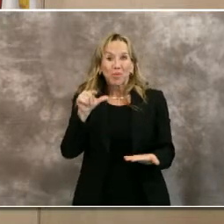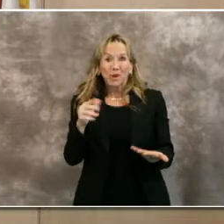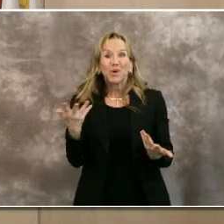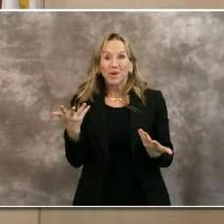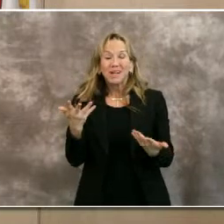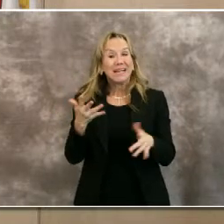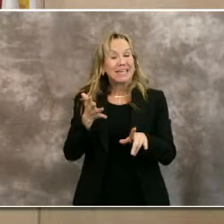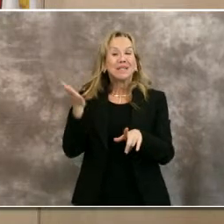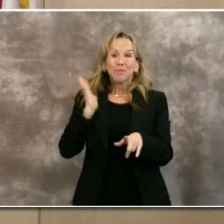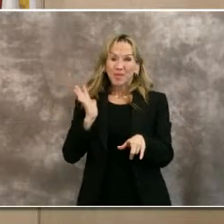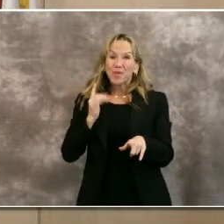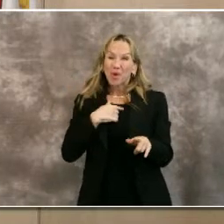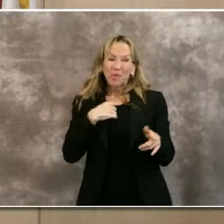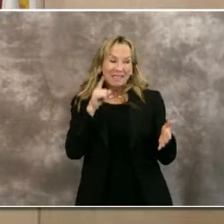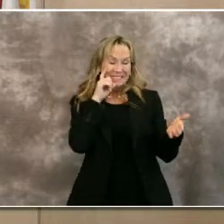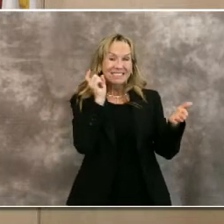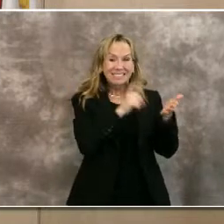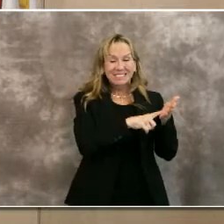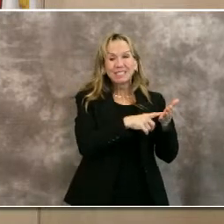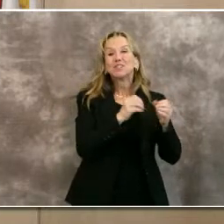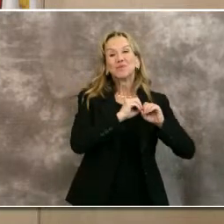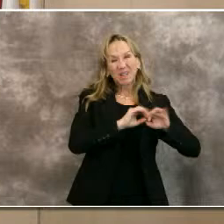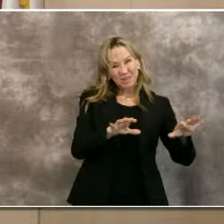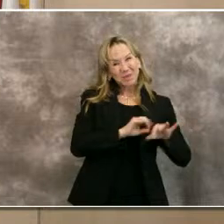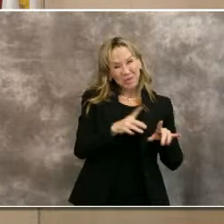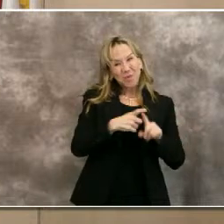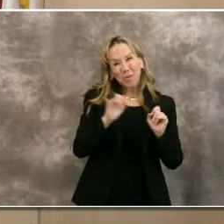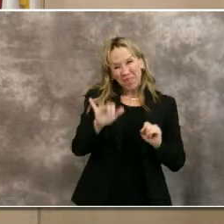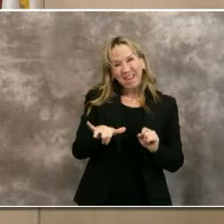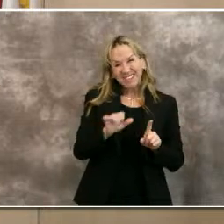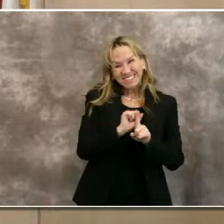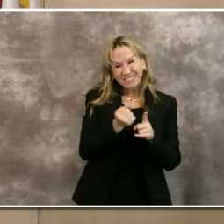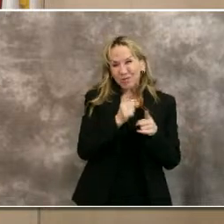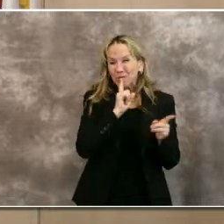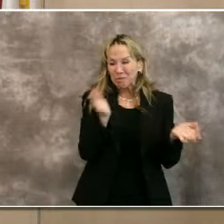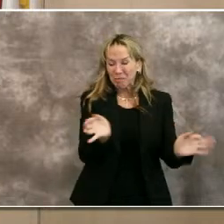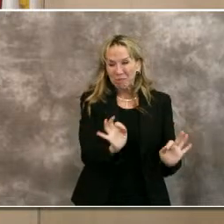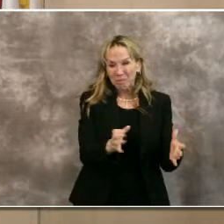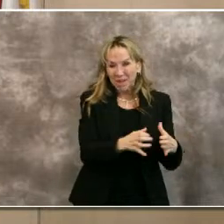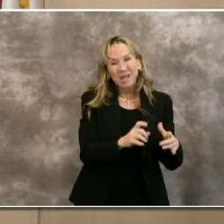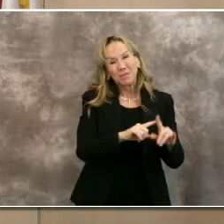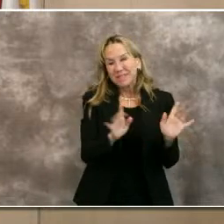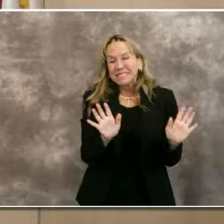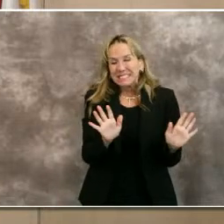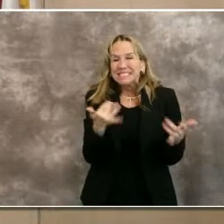to those type of situations. We are not encouraging people to do that. We are